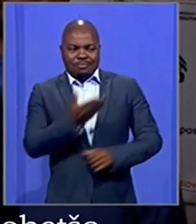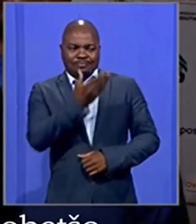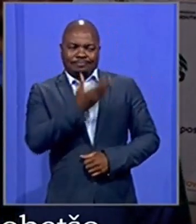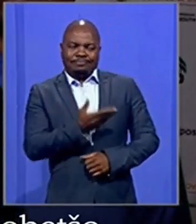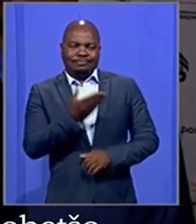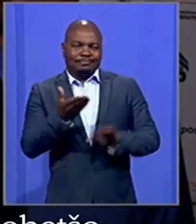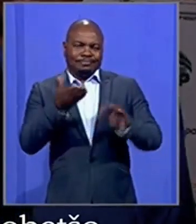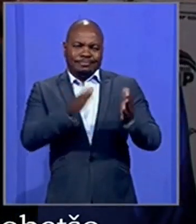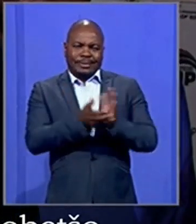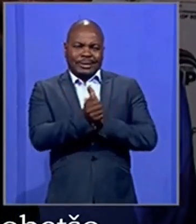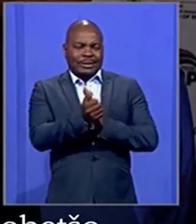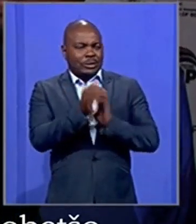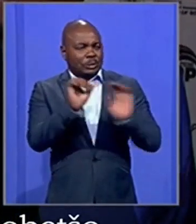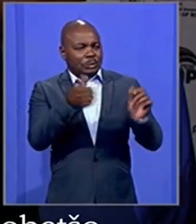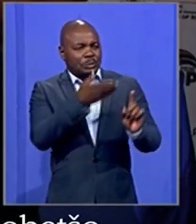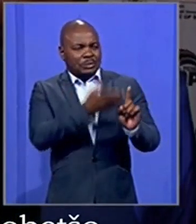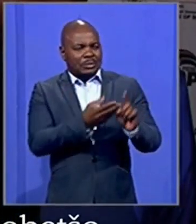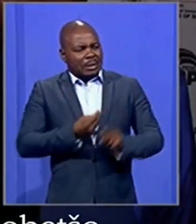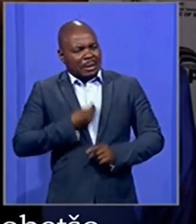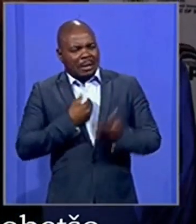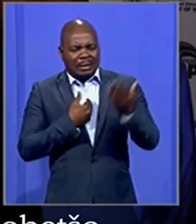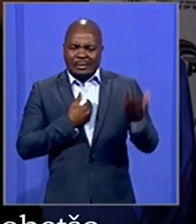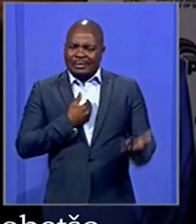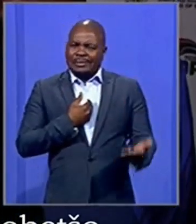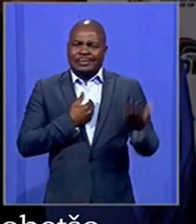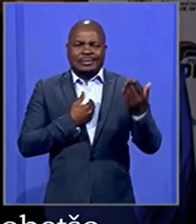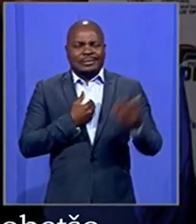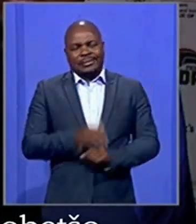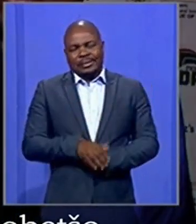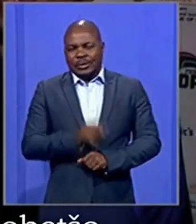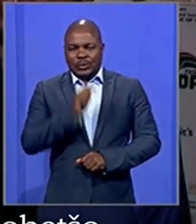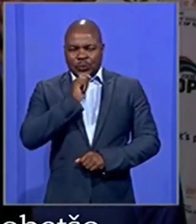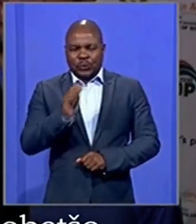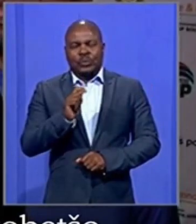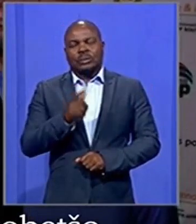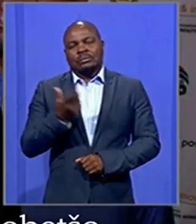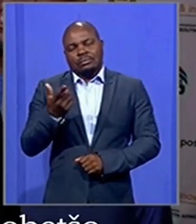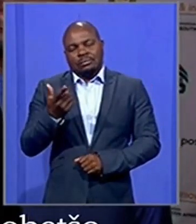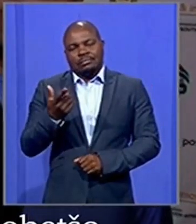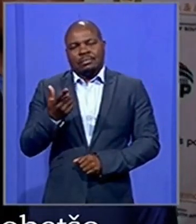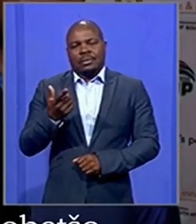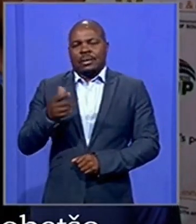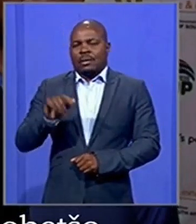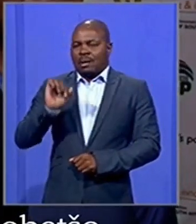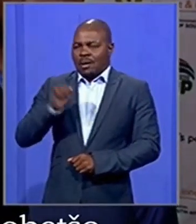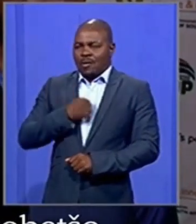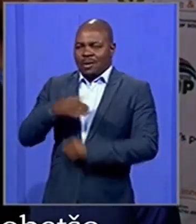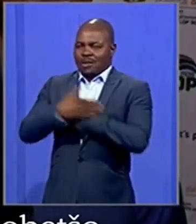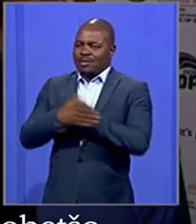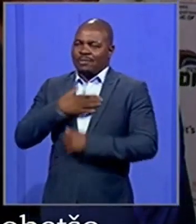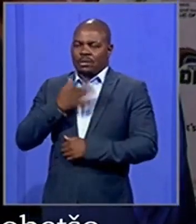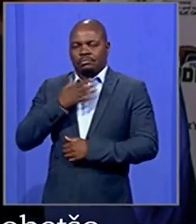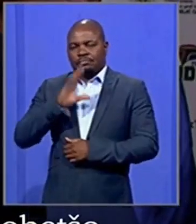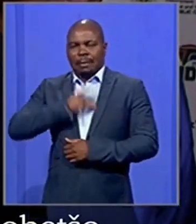great talent at her young age is a real blow to our